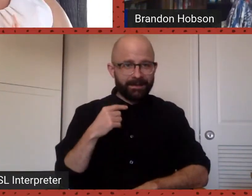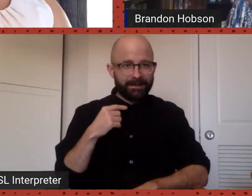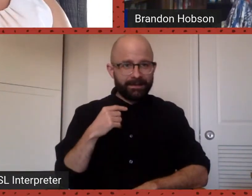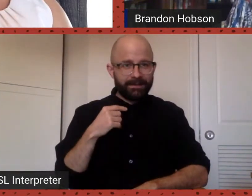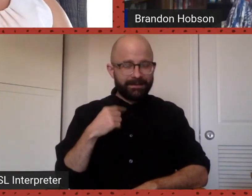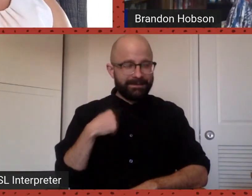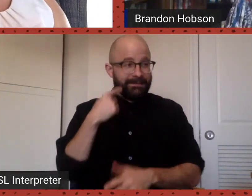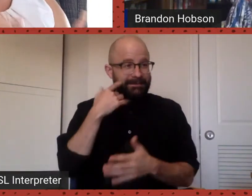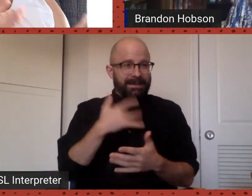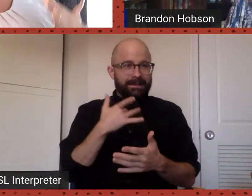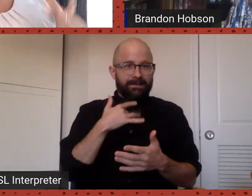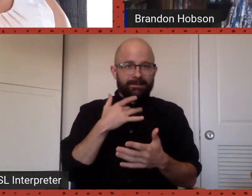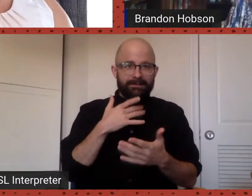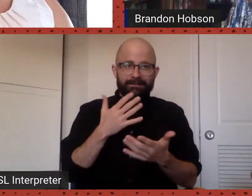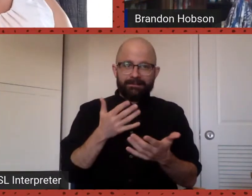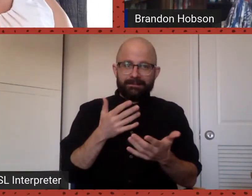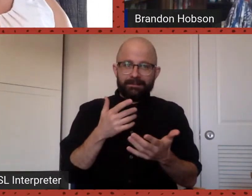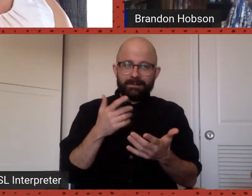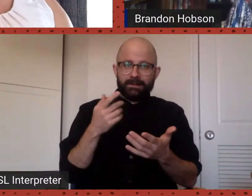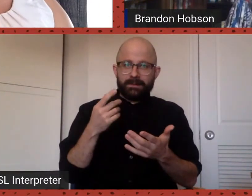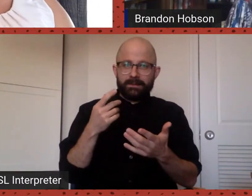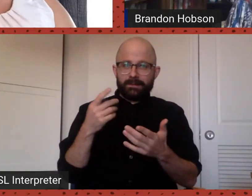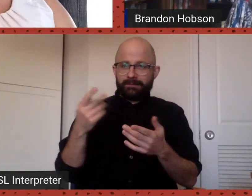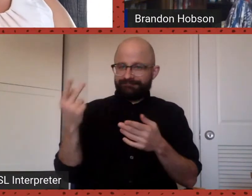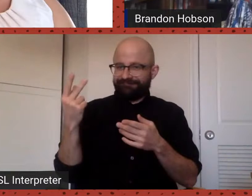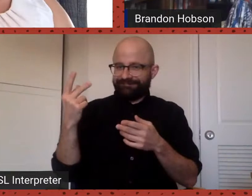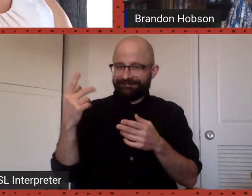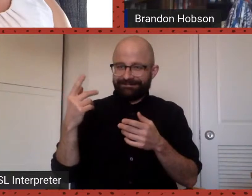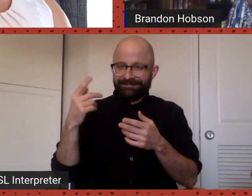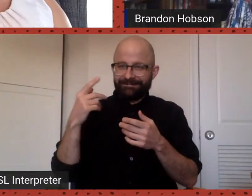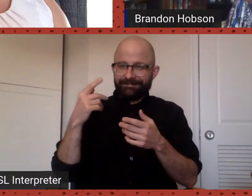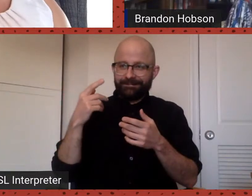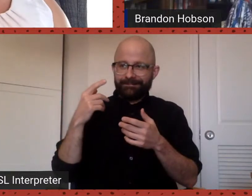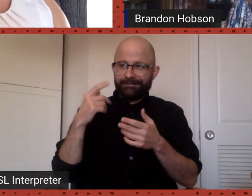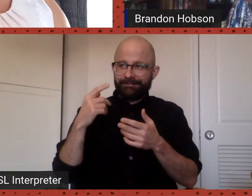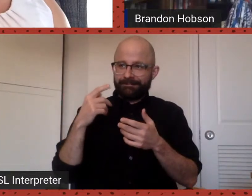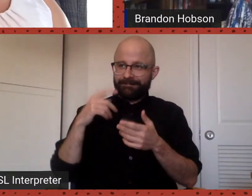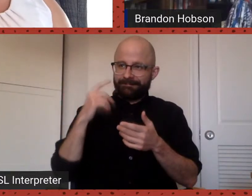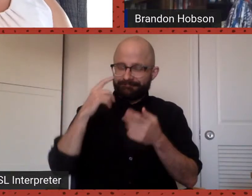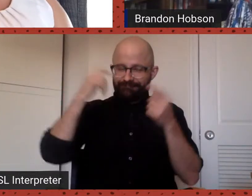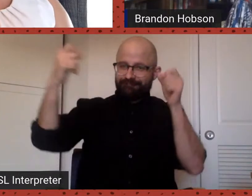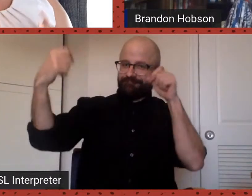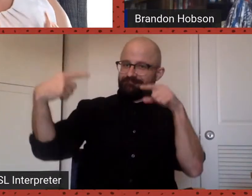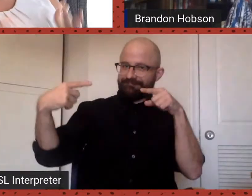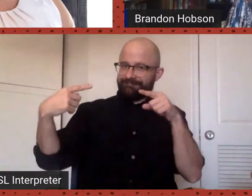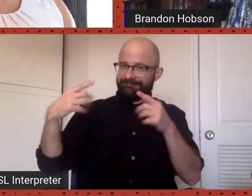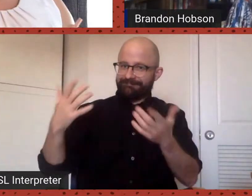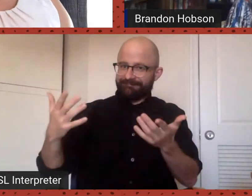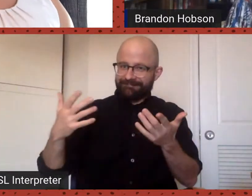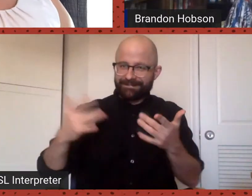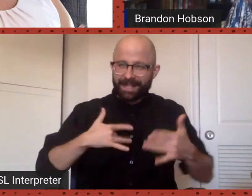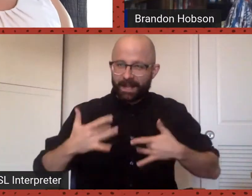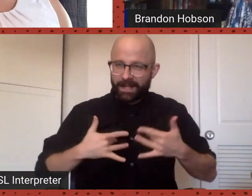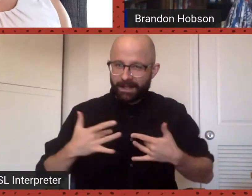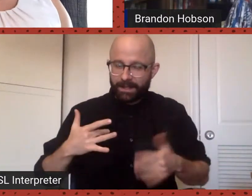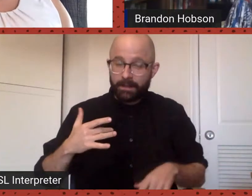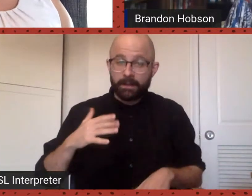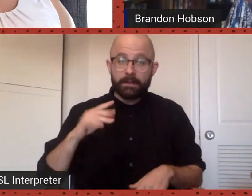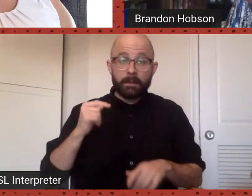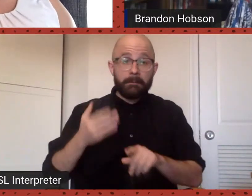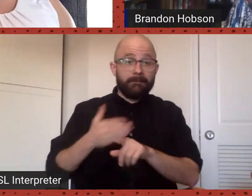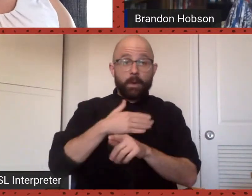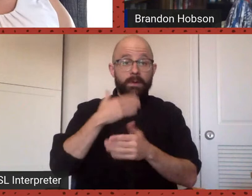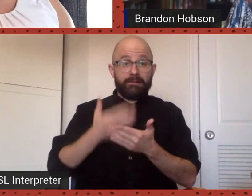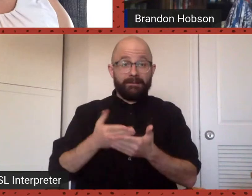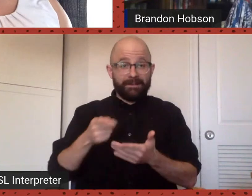we're, on the same line of thinking, which is really exciting. But before we get there, maybe now